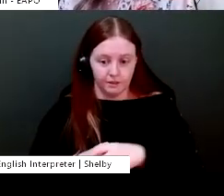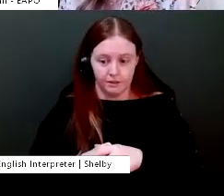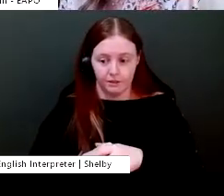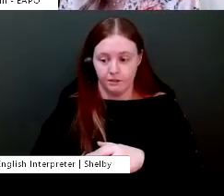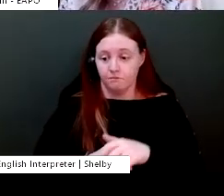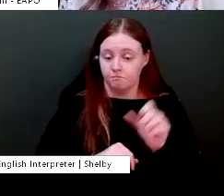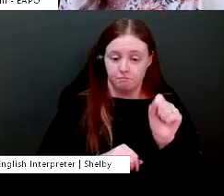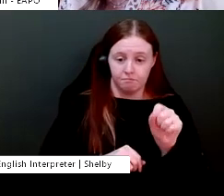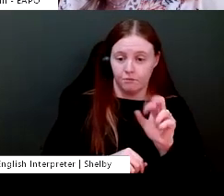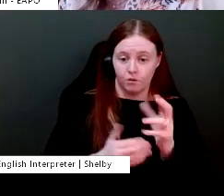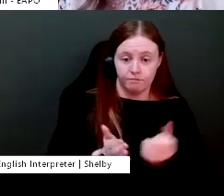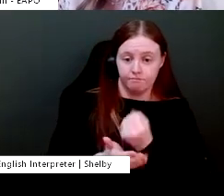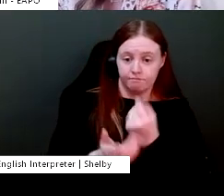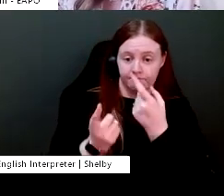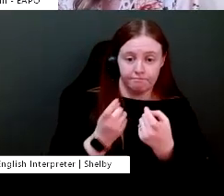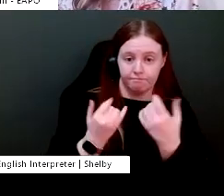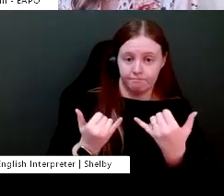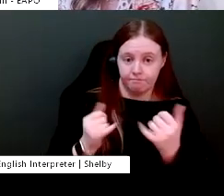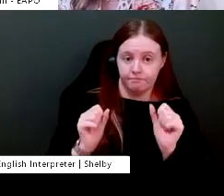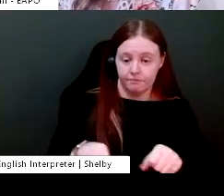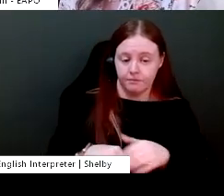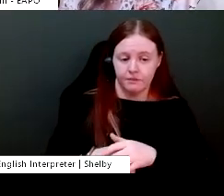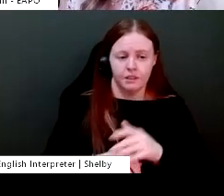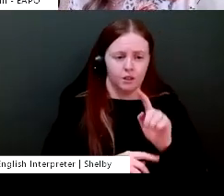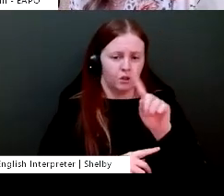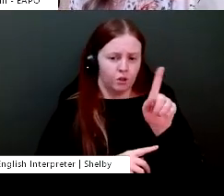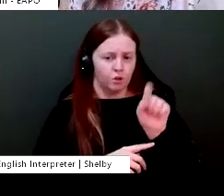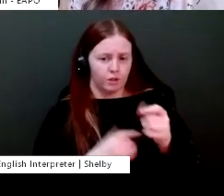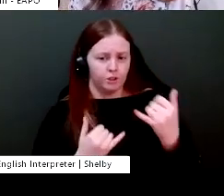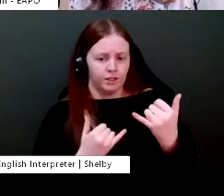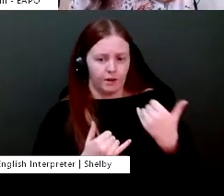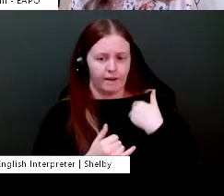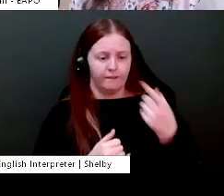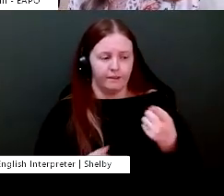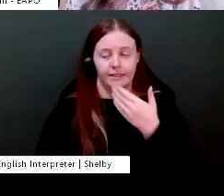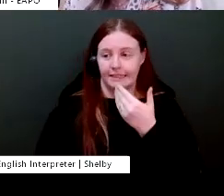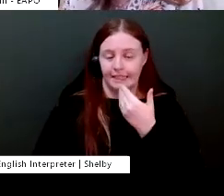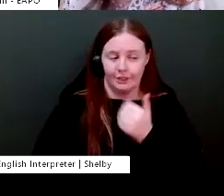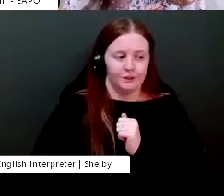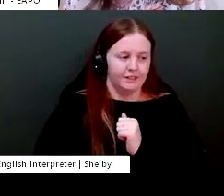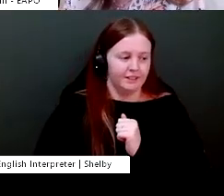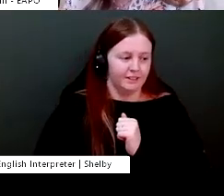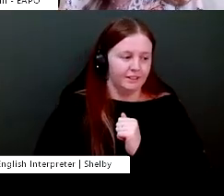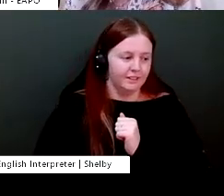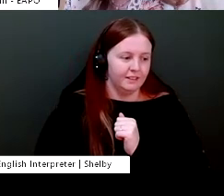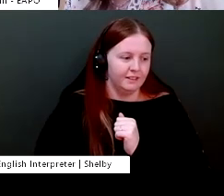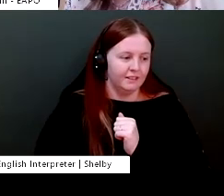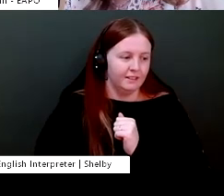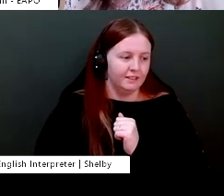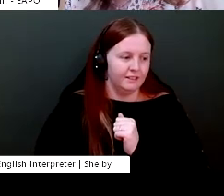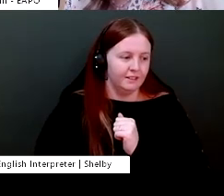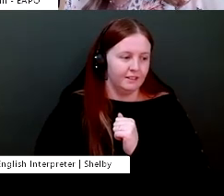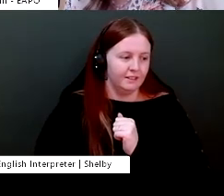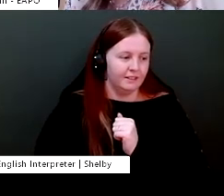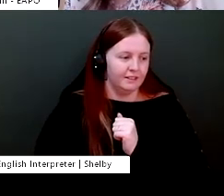any questions now. There is a question. Yeah, right now. Thanks. We might as well take a breather and kind